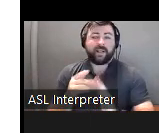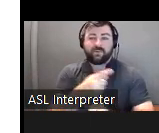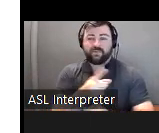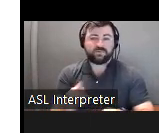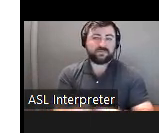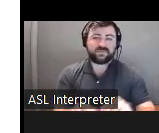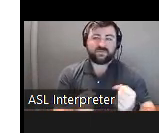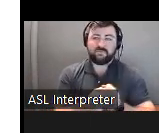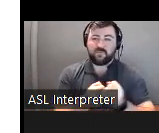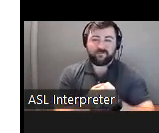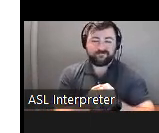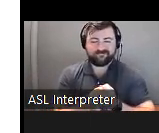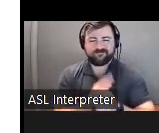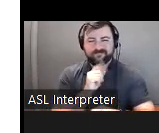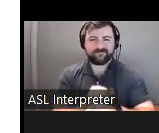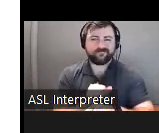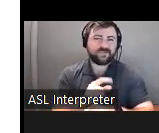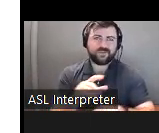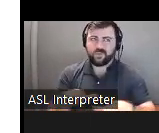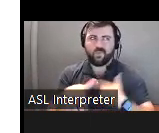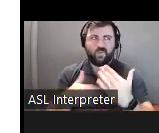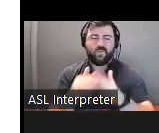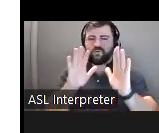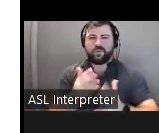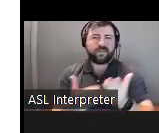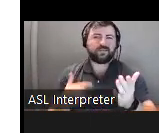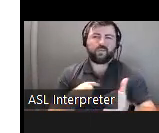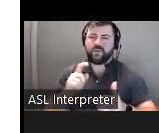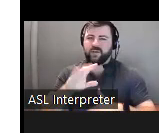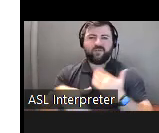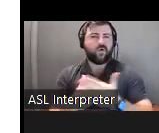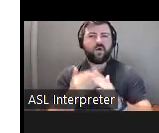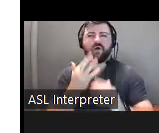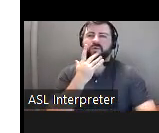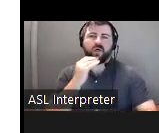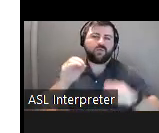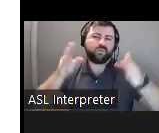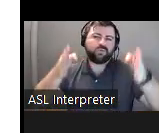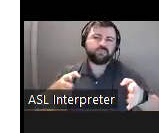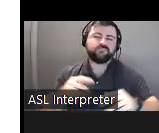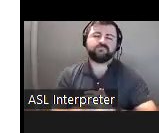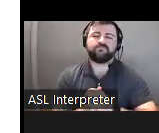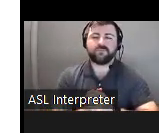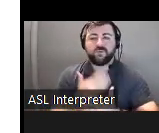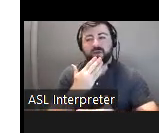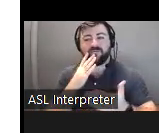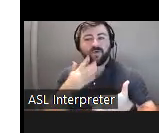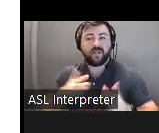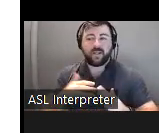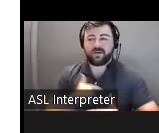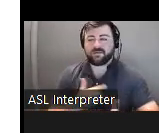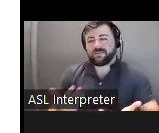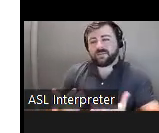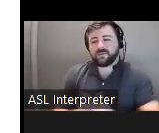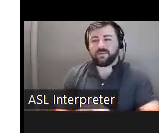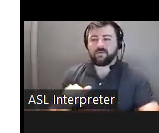and capacity to do all of the great things that we need for all Coloradoans. So thank you for allowing us to be here. Well,